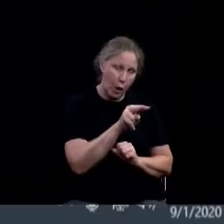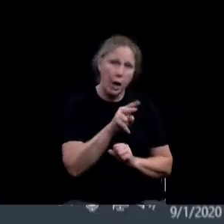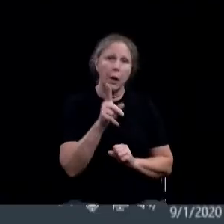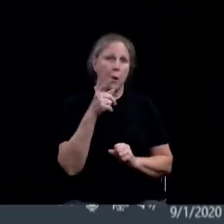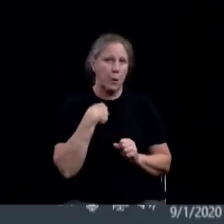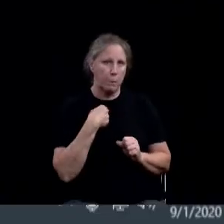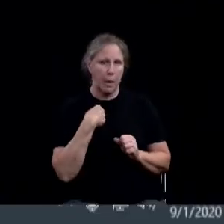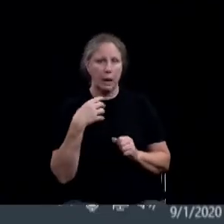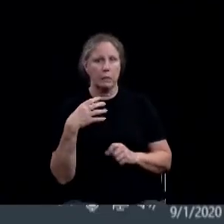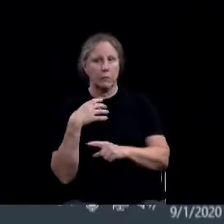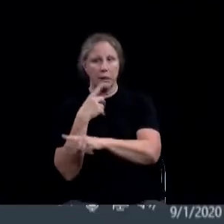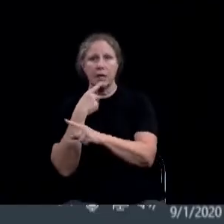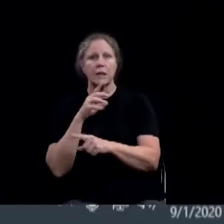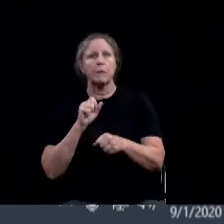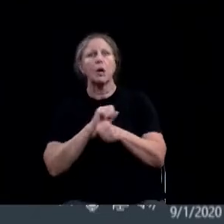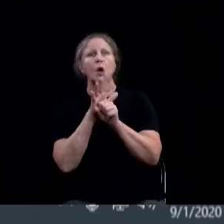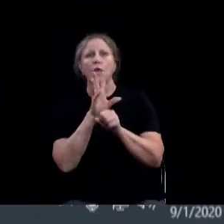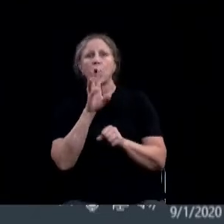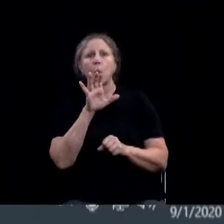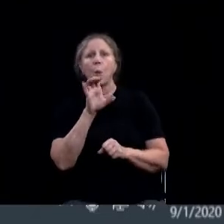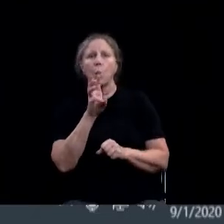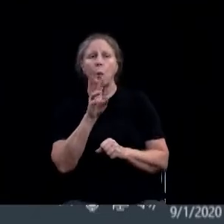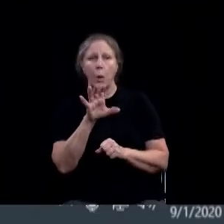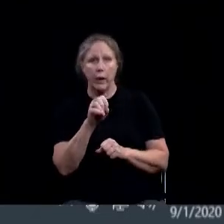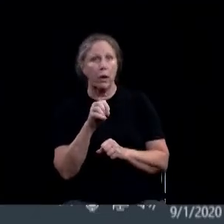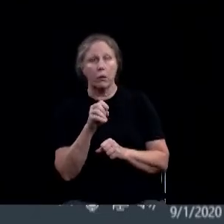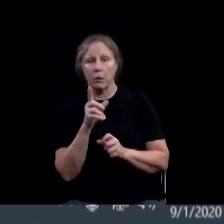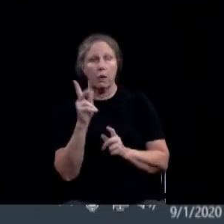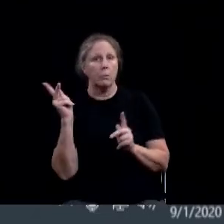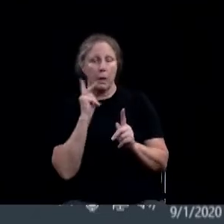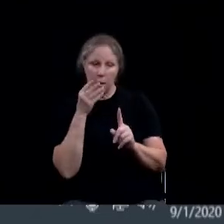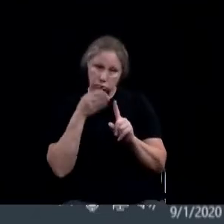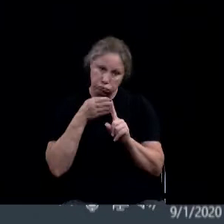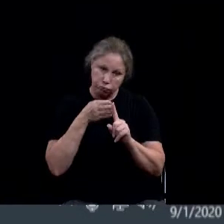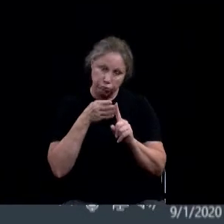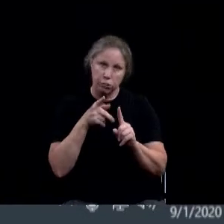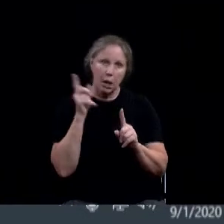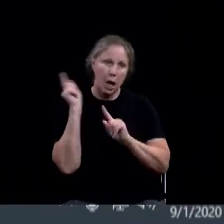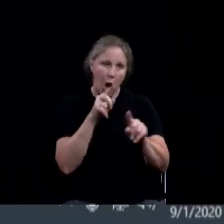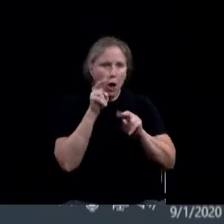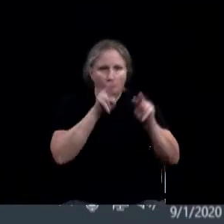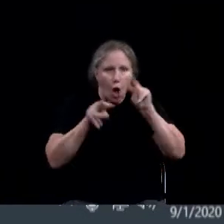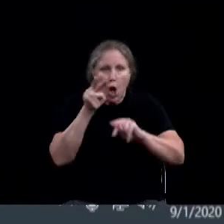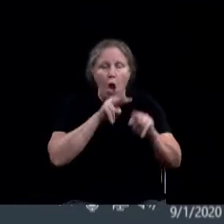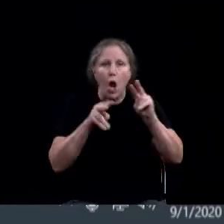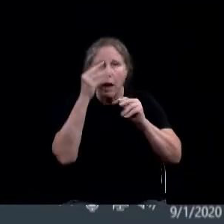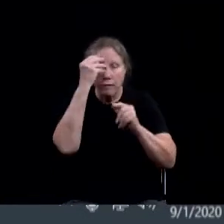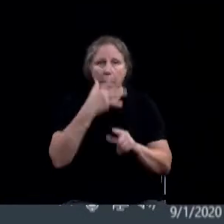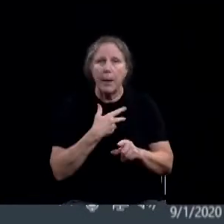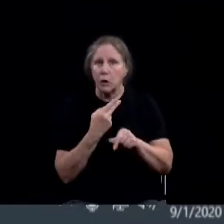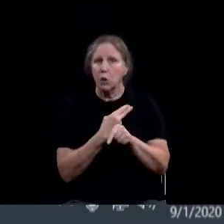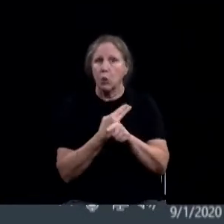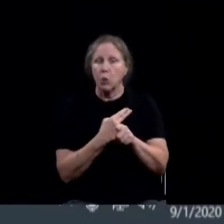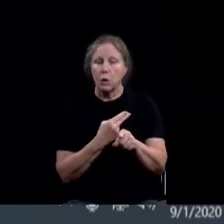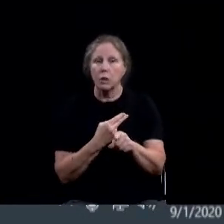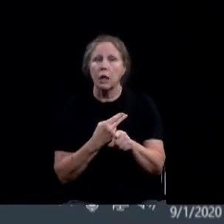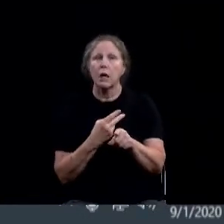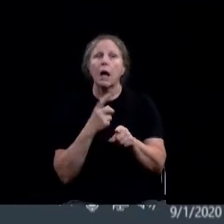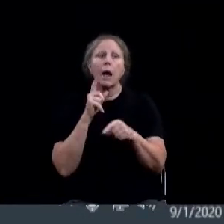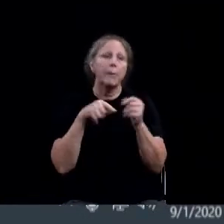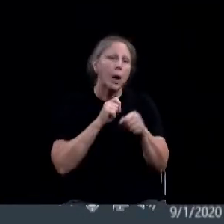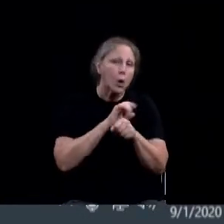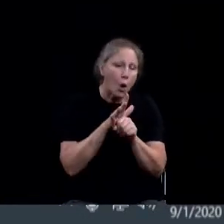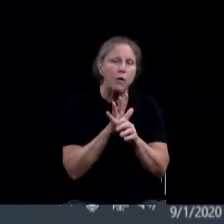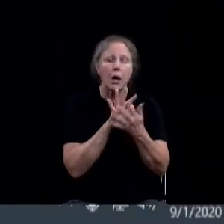has been a phenomenal to see people go on their website and get information, what they need about COVID. And I would love to see the same thing for